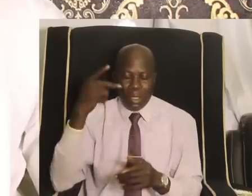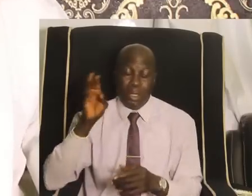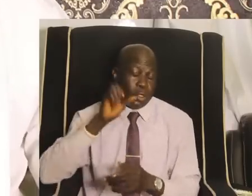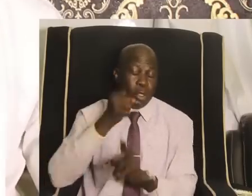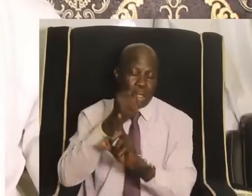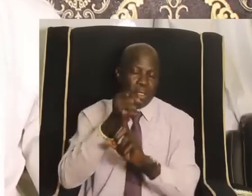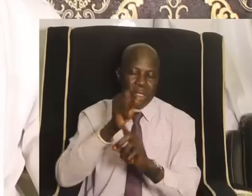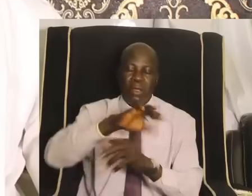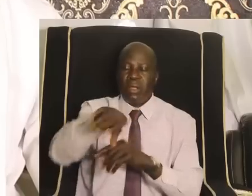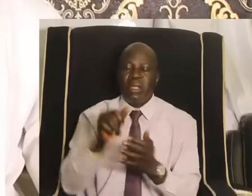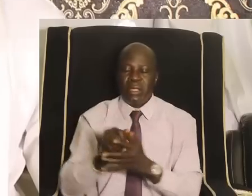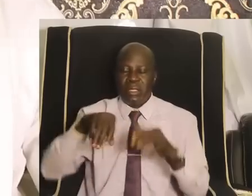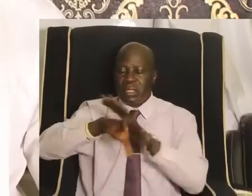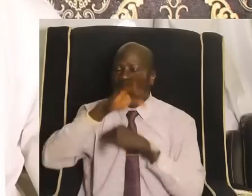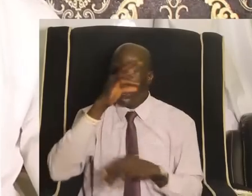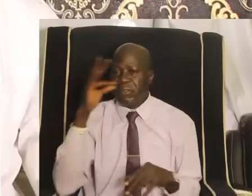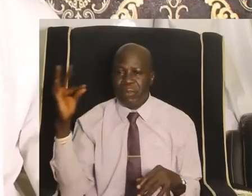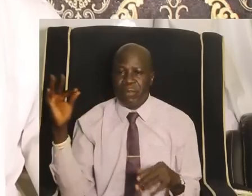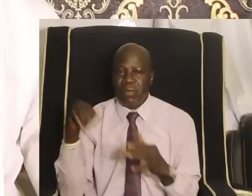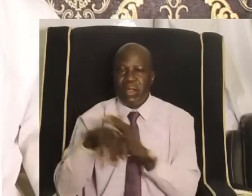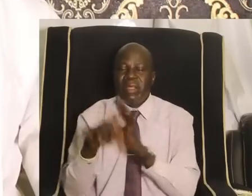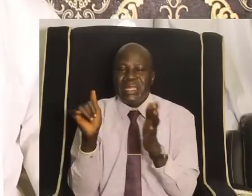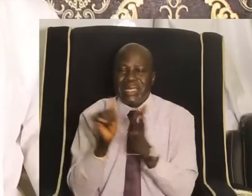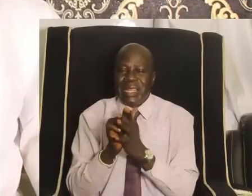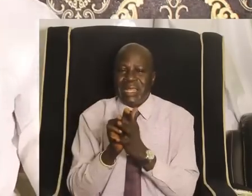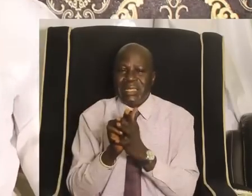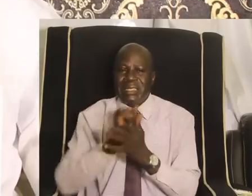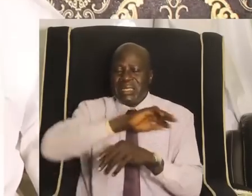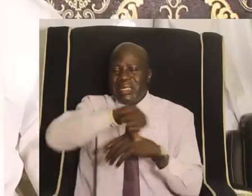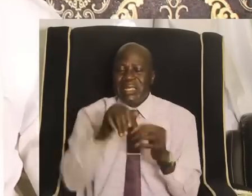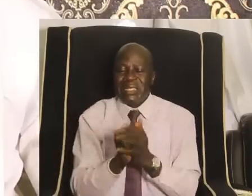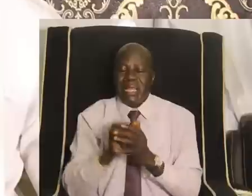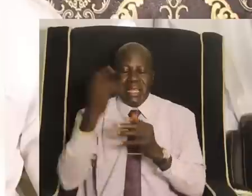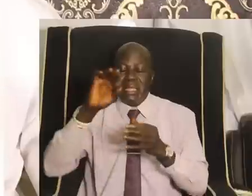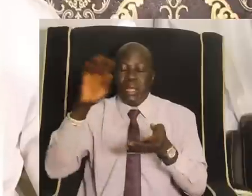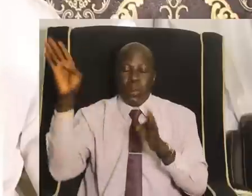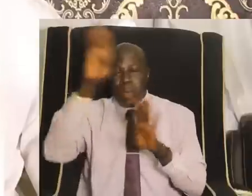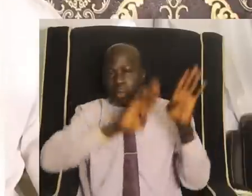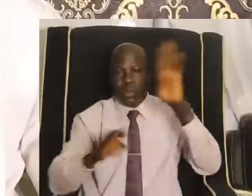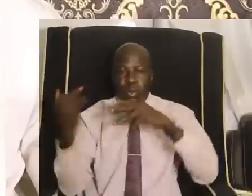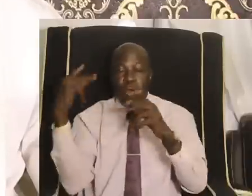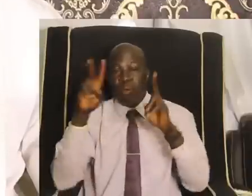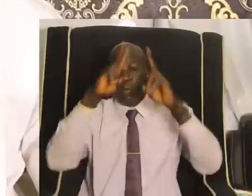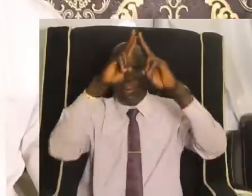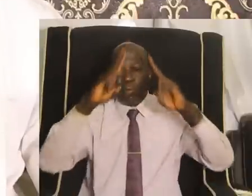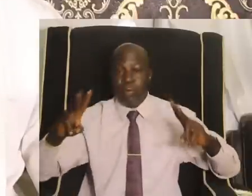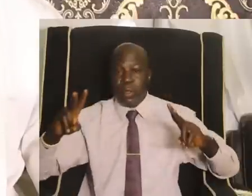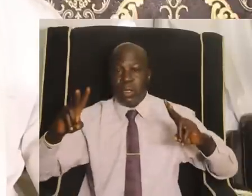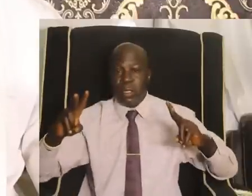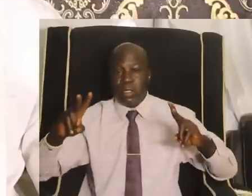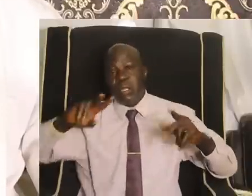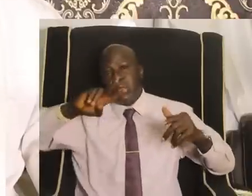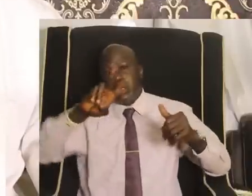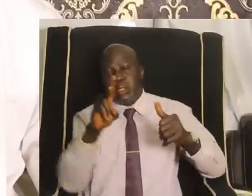The angel visited them. They saw the end of God. My father said,